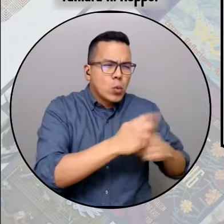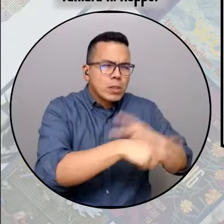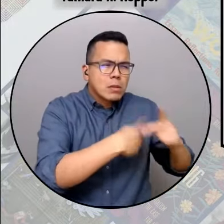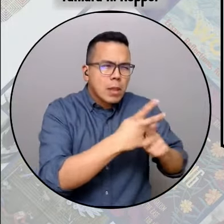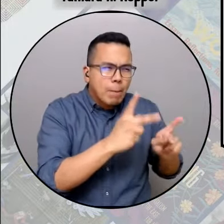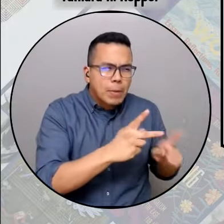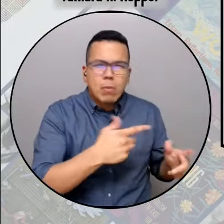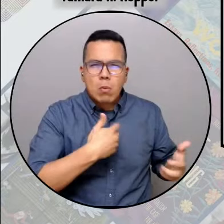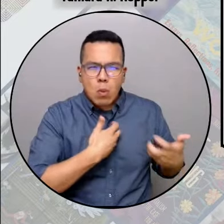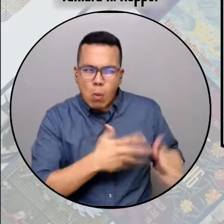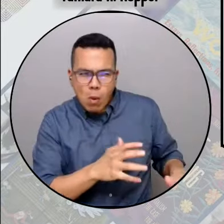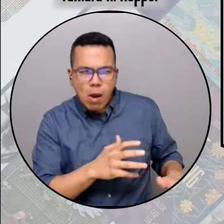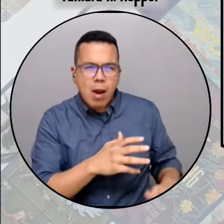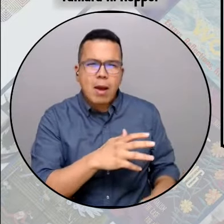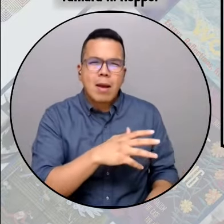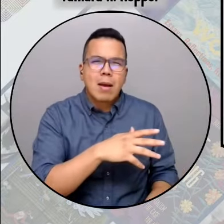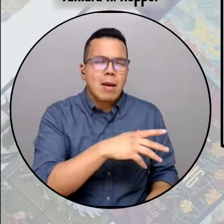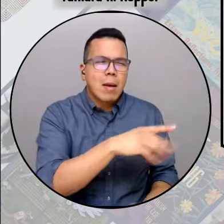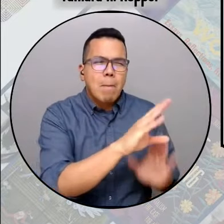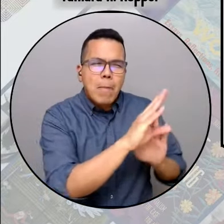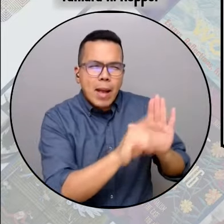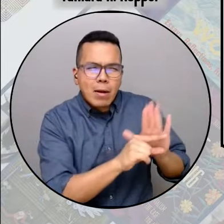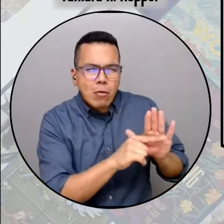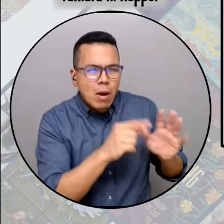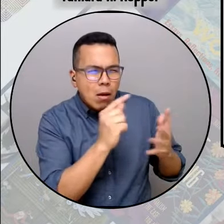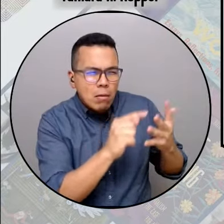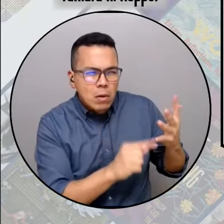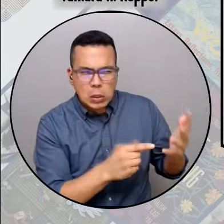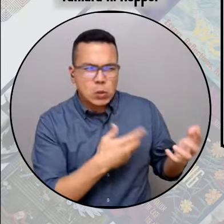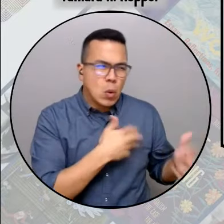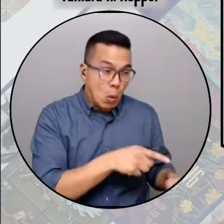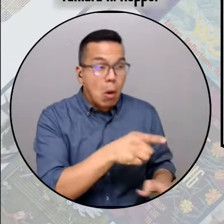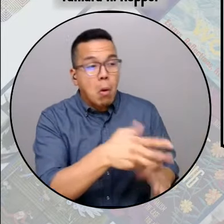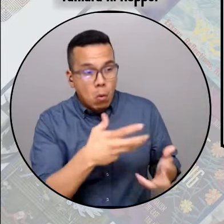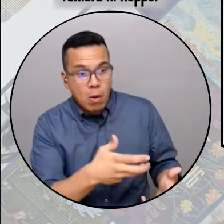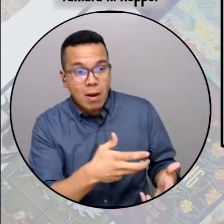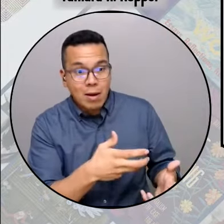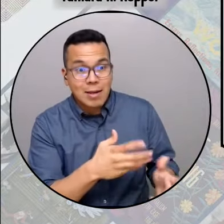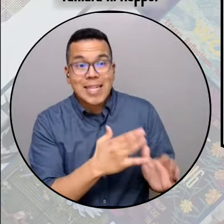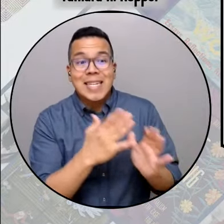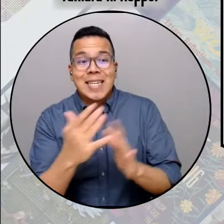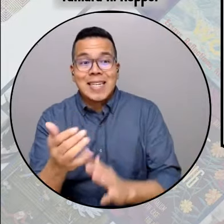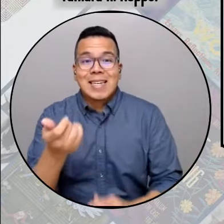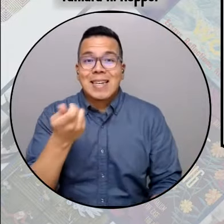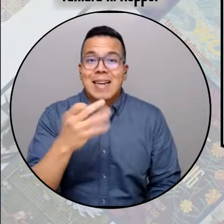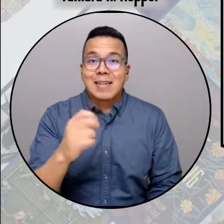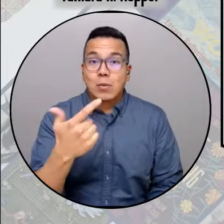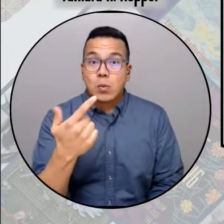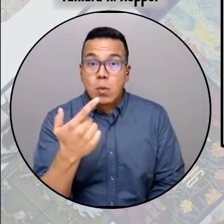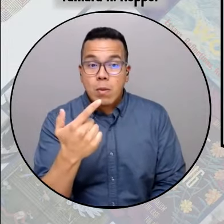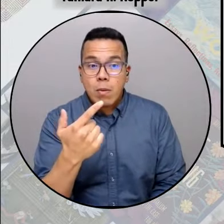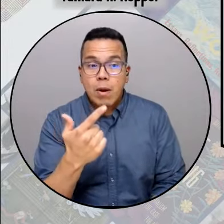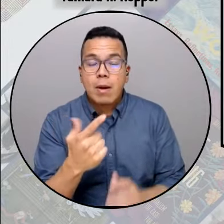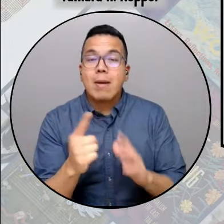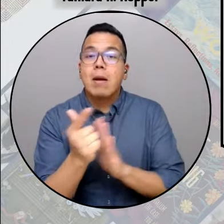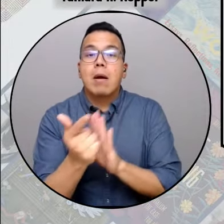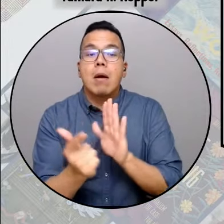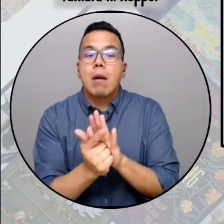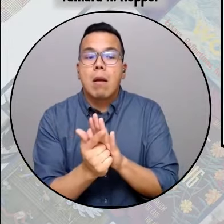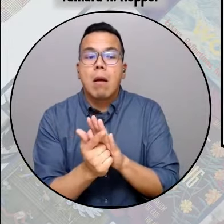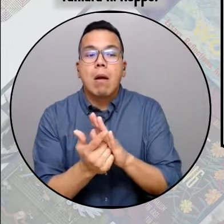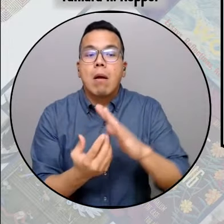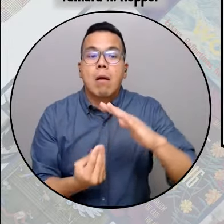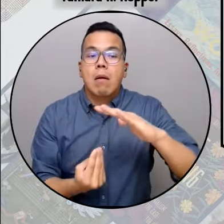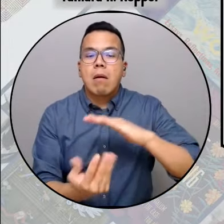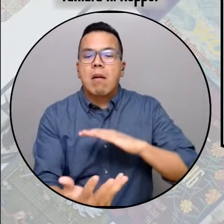in terms of so-called background characteristics, it's in this era that you start to have kind of what is the origins